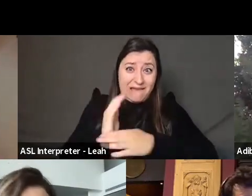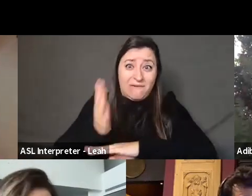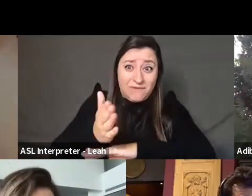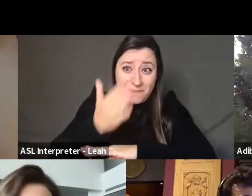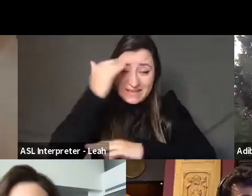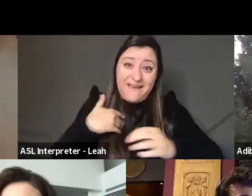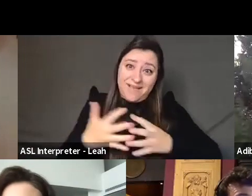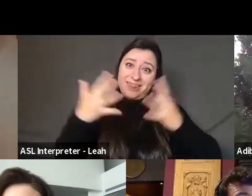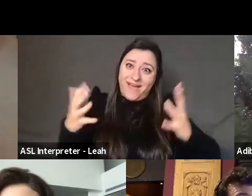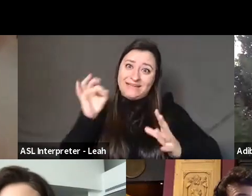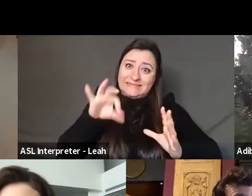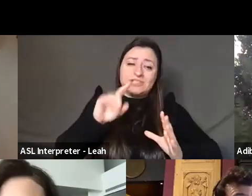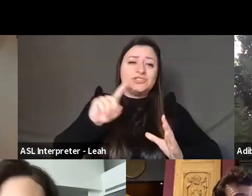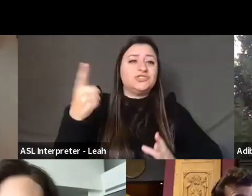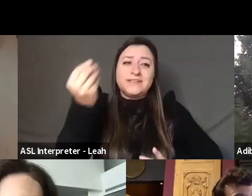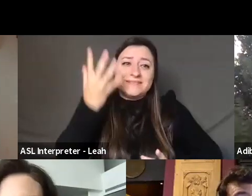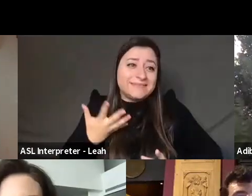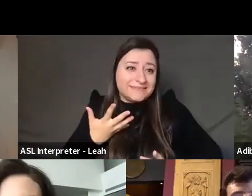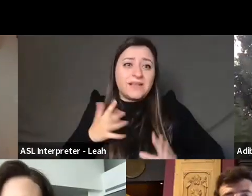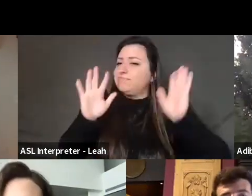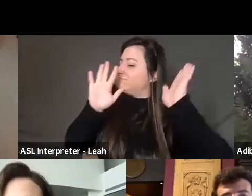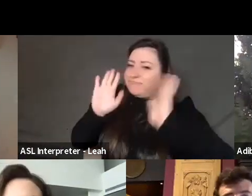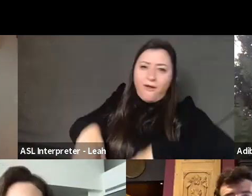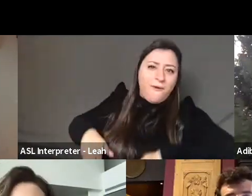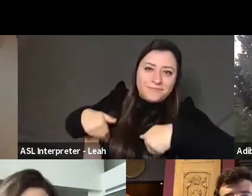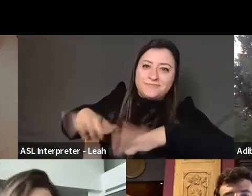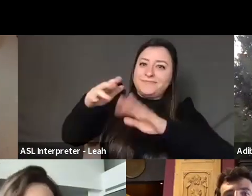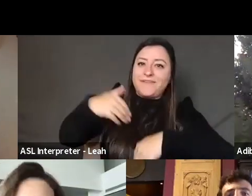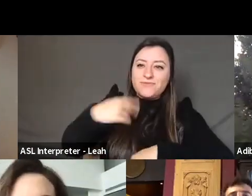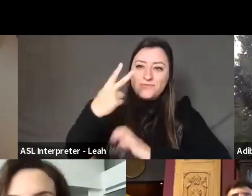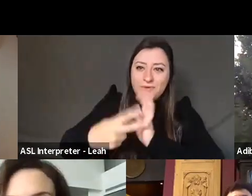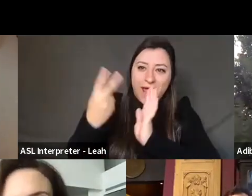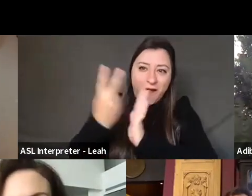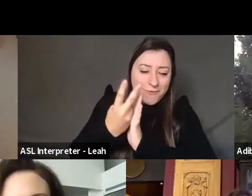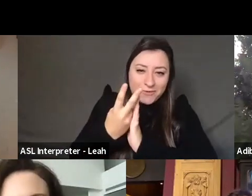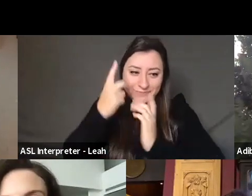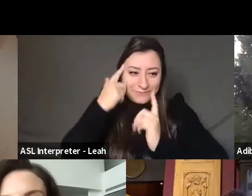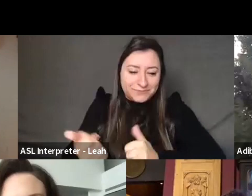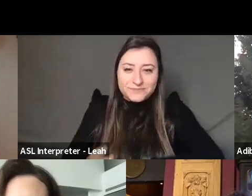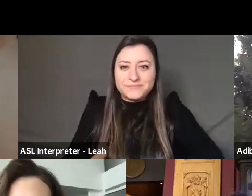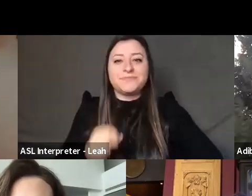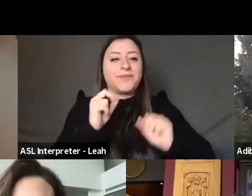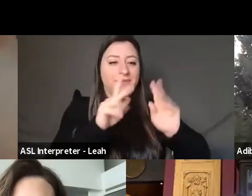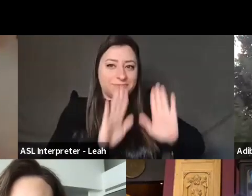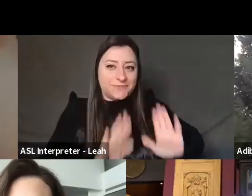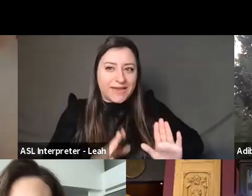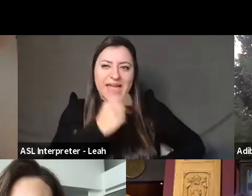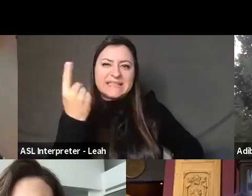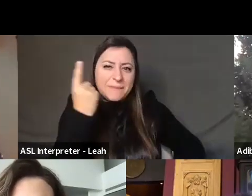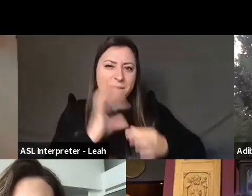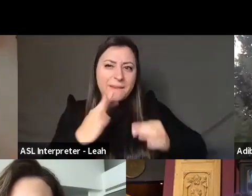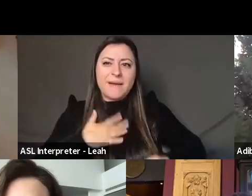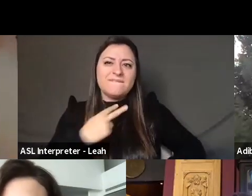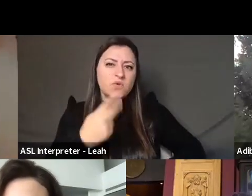I have a lot to say, just let me. Go for it. We have 2 hours. Let's go. Okay, great. And somebody said that my voice